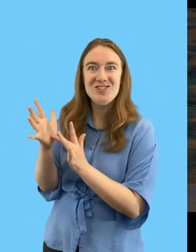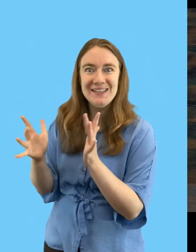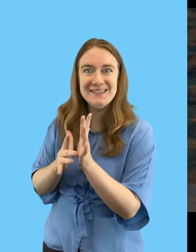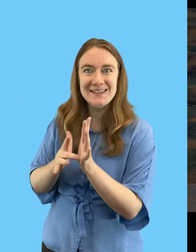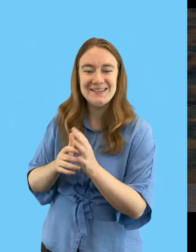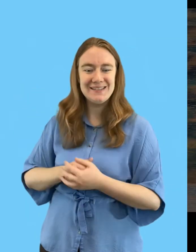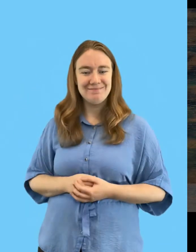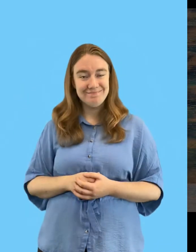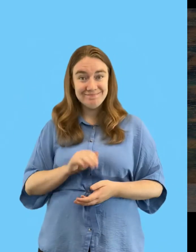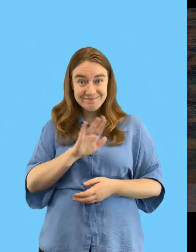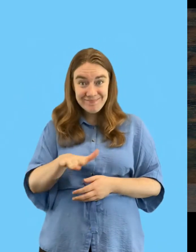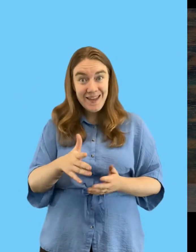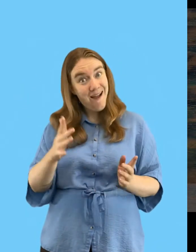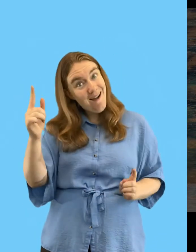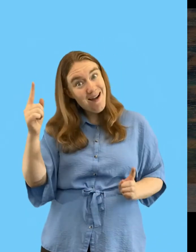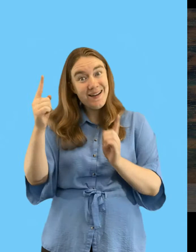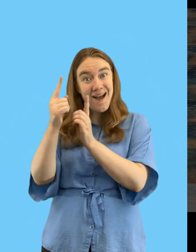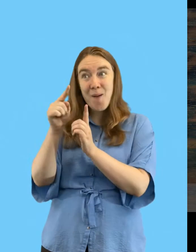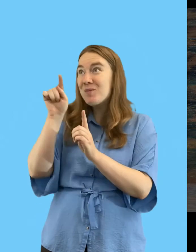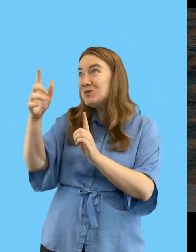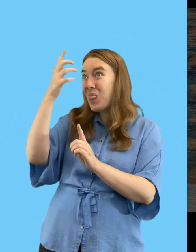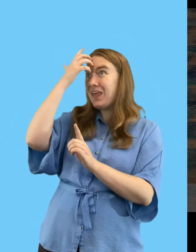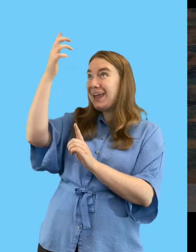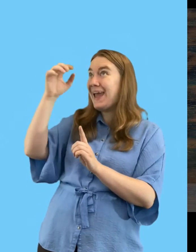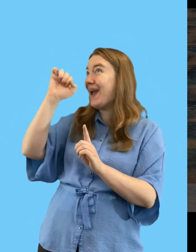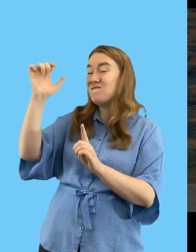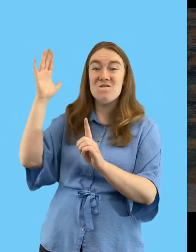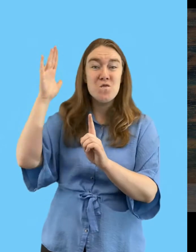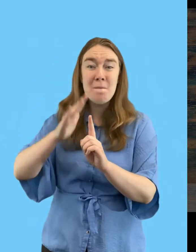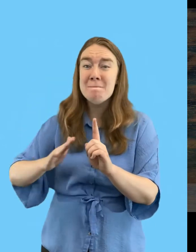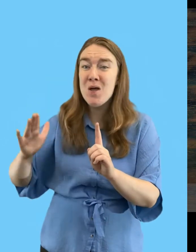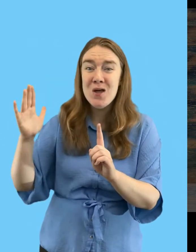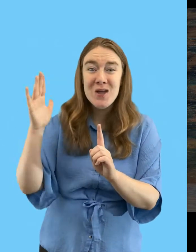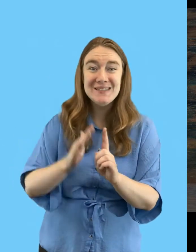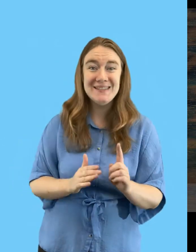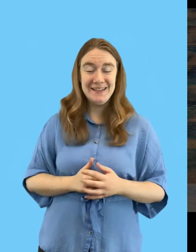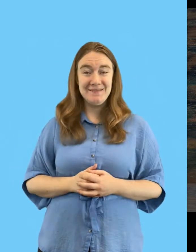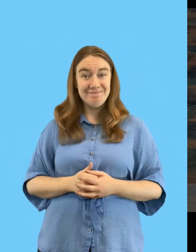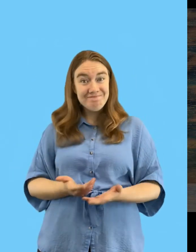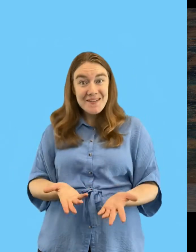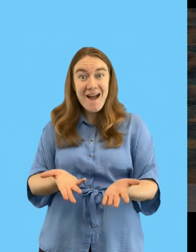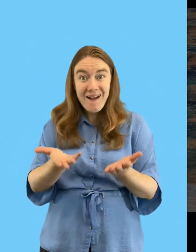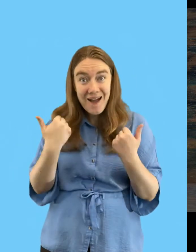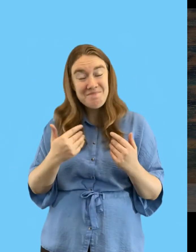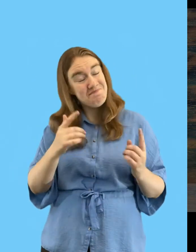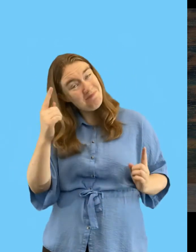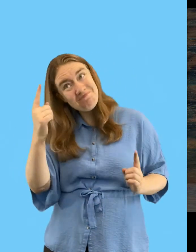Come to the king for mercy. Come to the king for mercy.